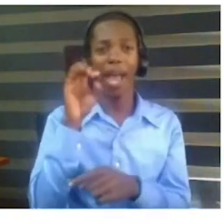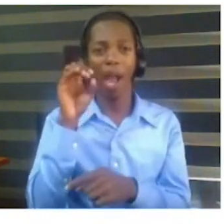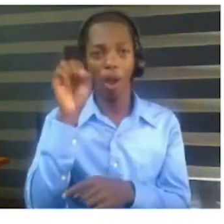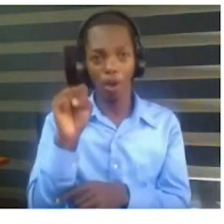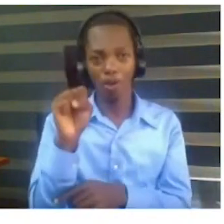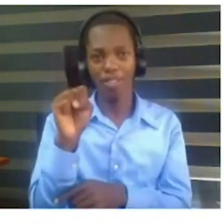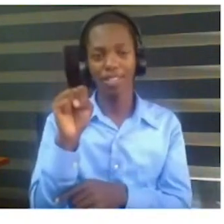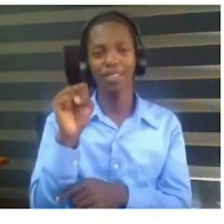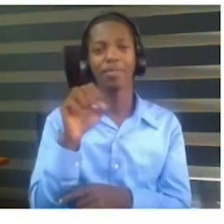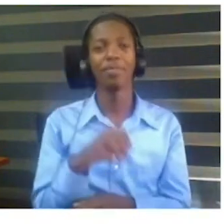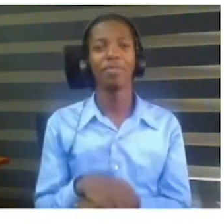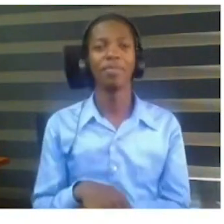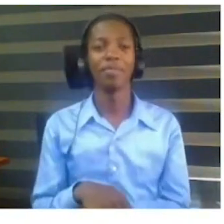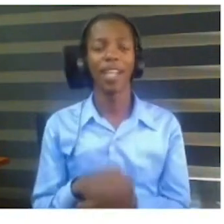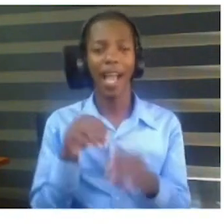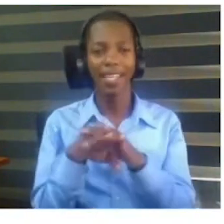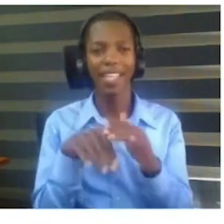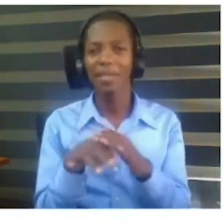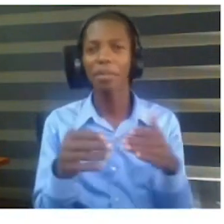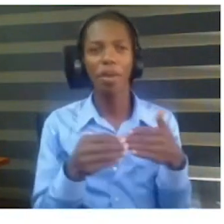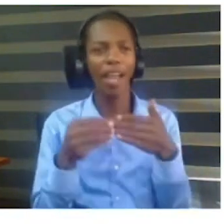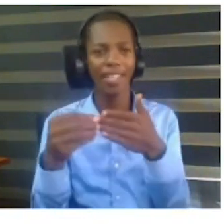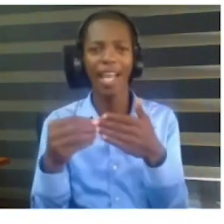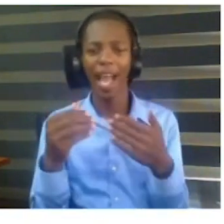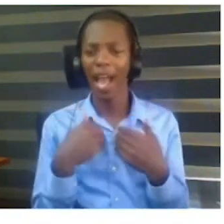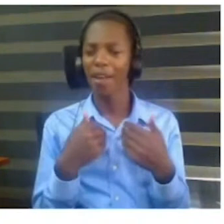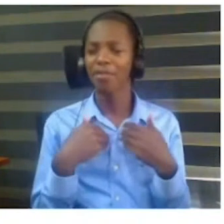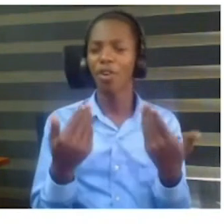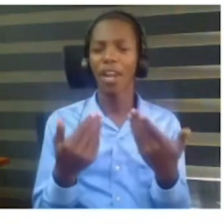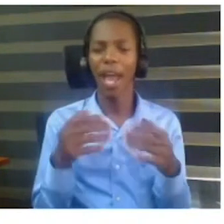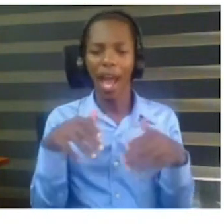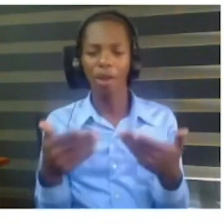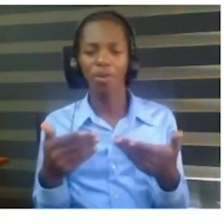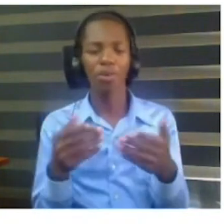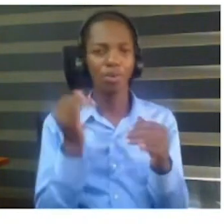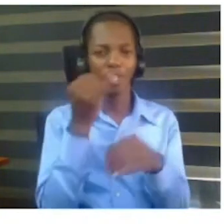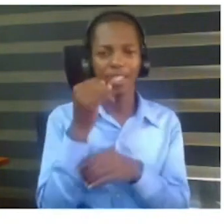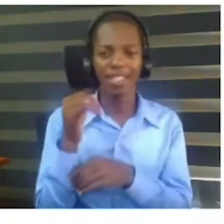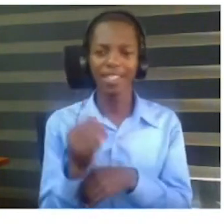Guidelines have instructions on how to make apps and websites accessible.